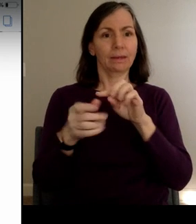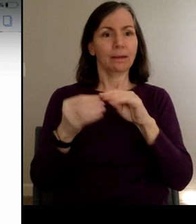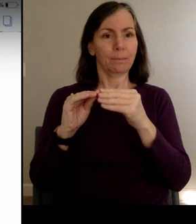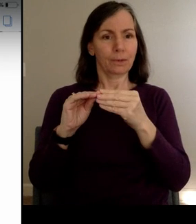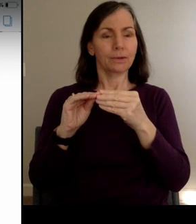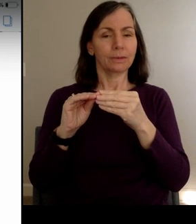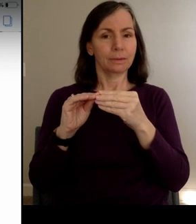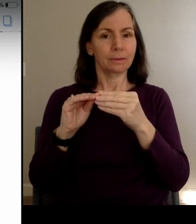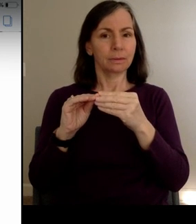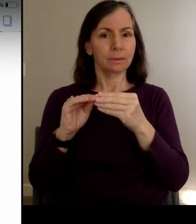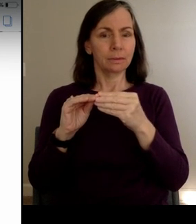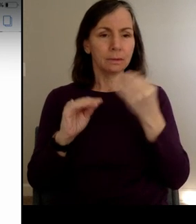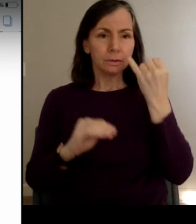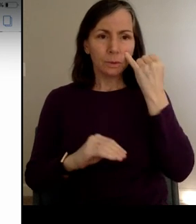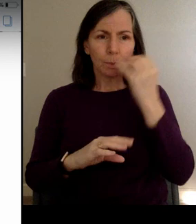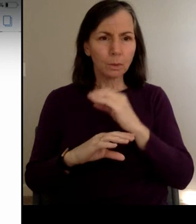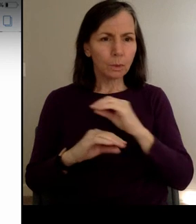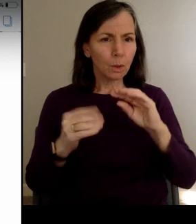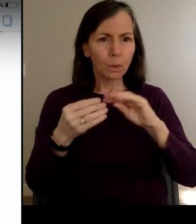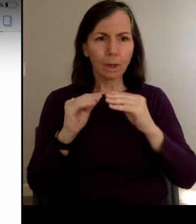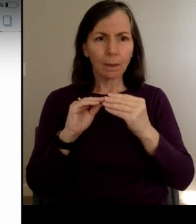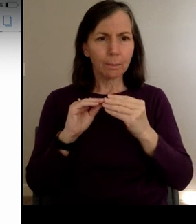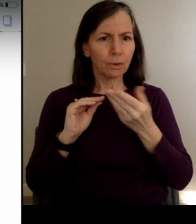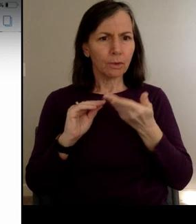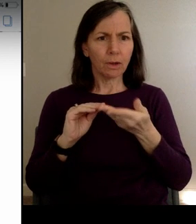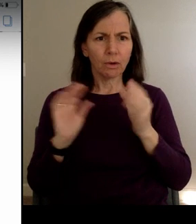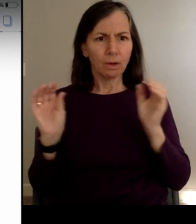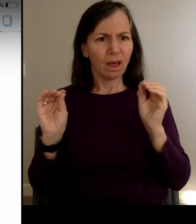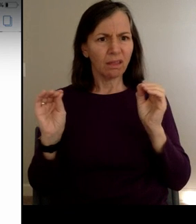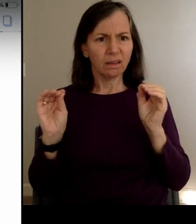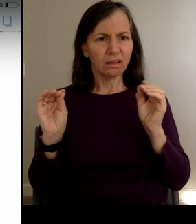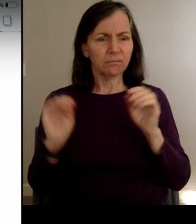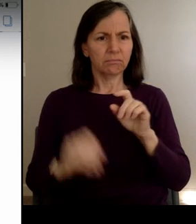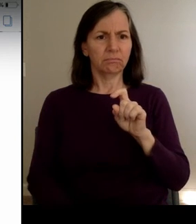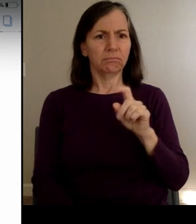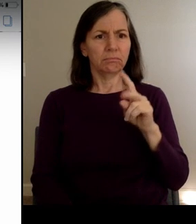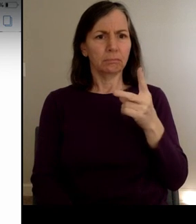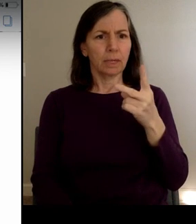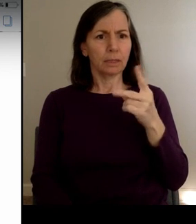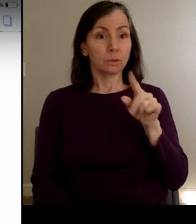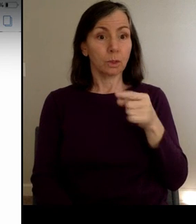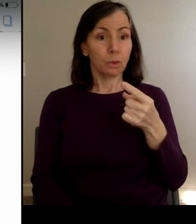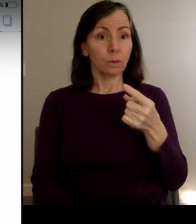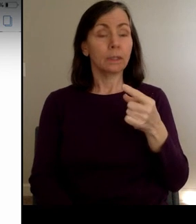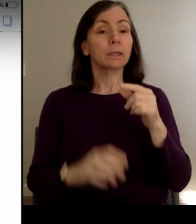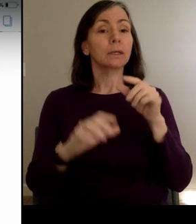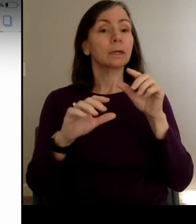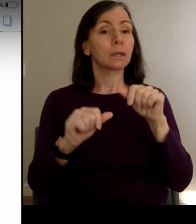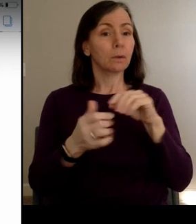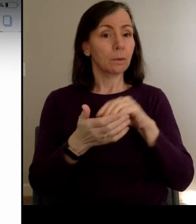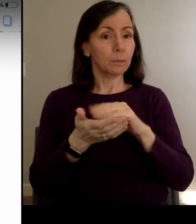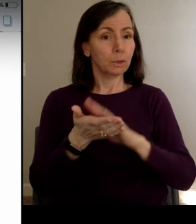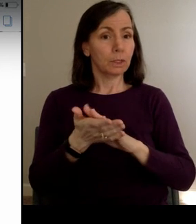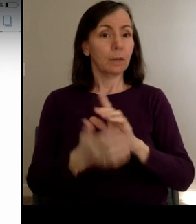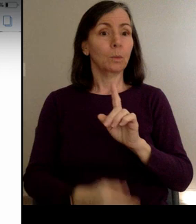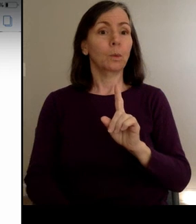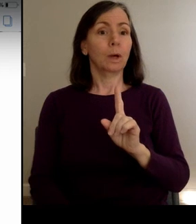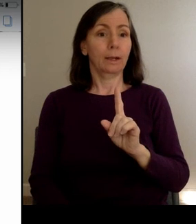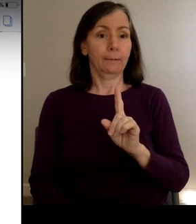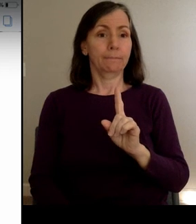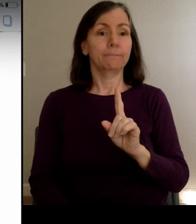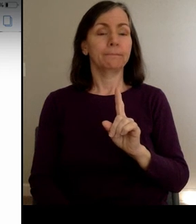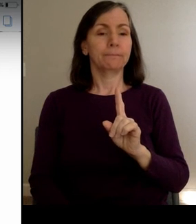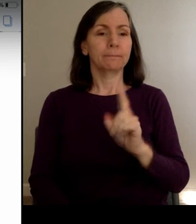If we don't see a number in front of our x squared, we can put down a 1